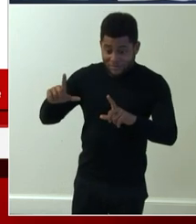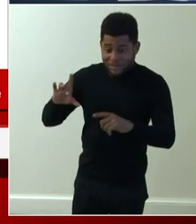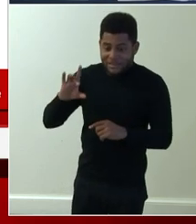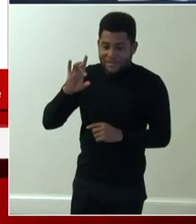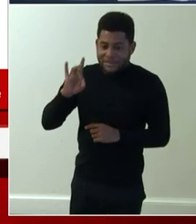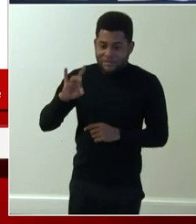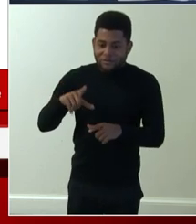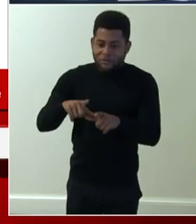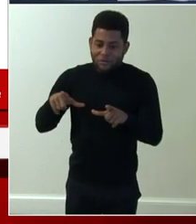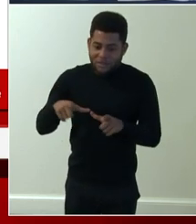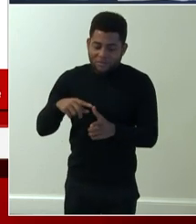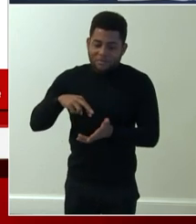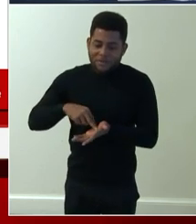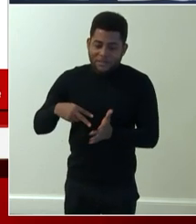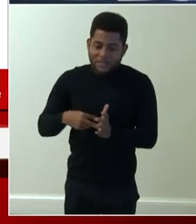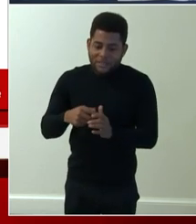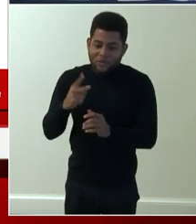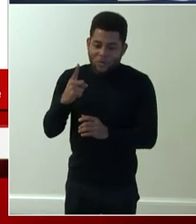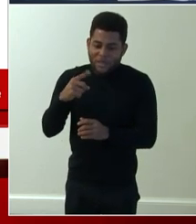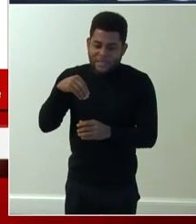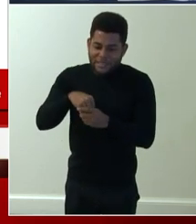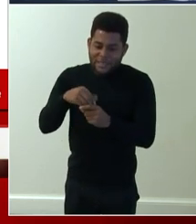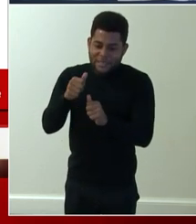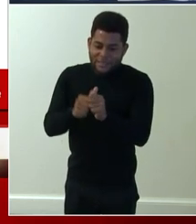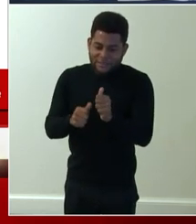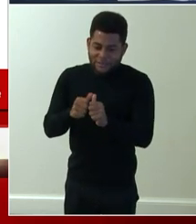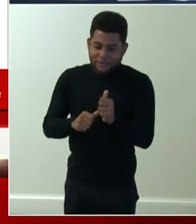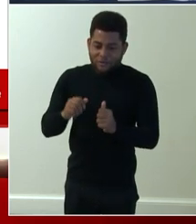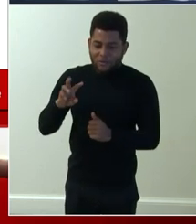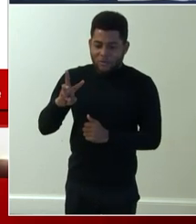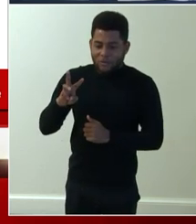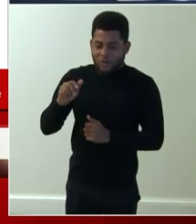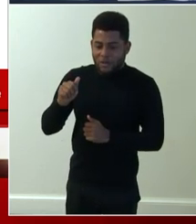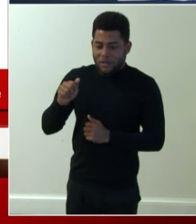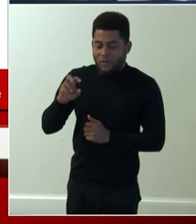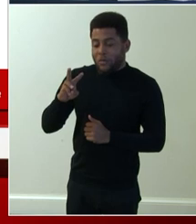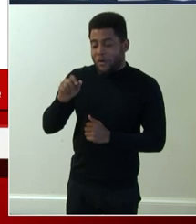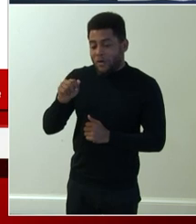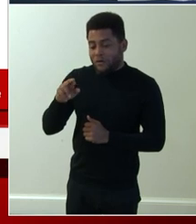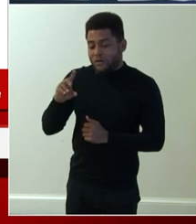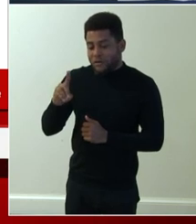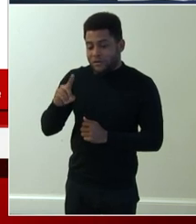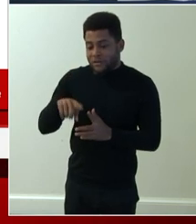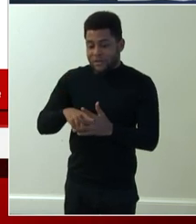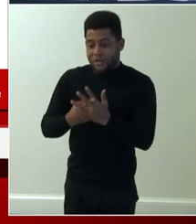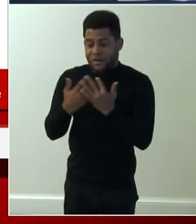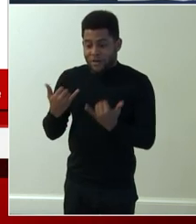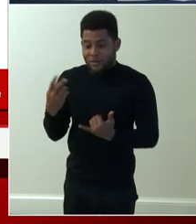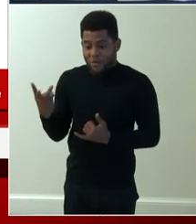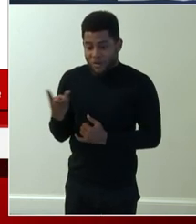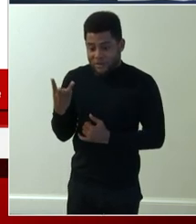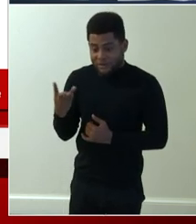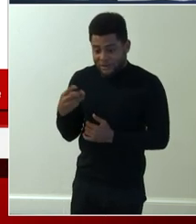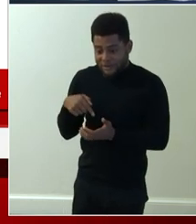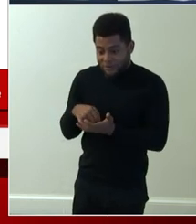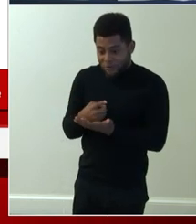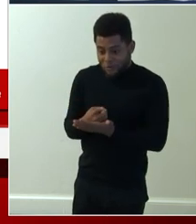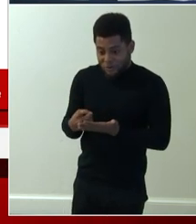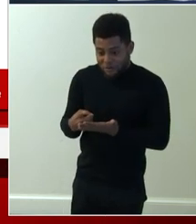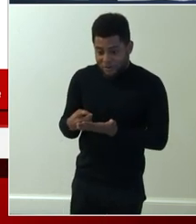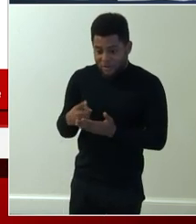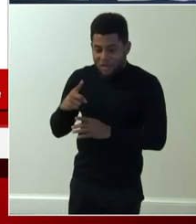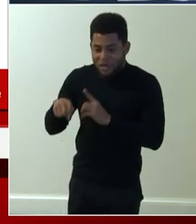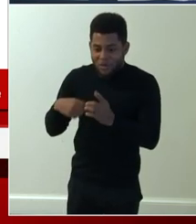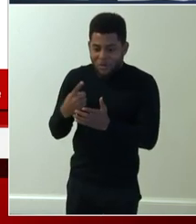a reminder, this does start this Wednesday, December 22nd, at the hours listed on the screen. And so it'll